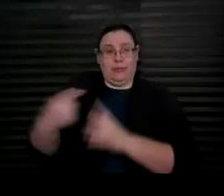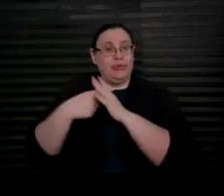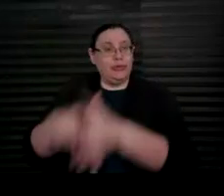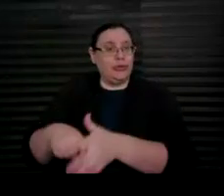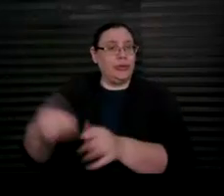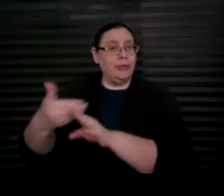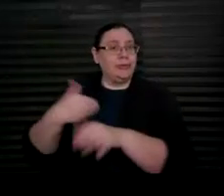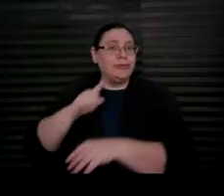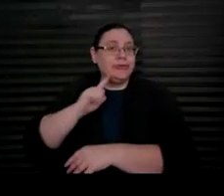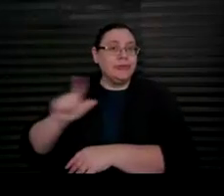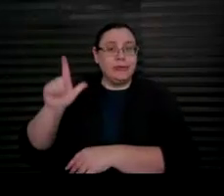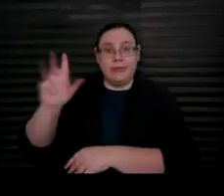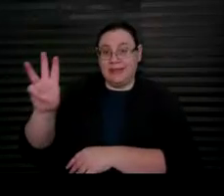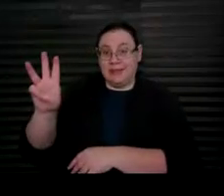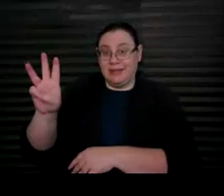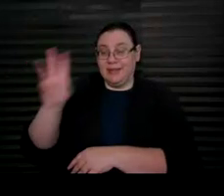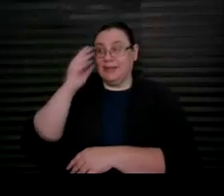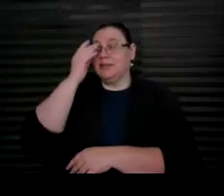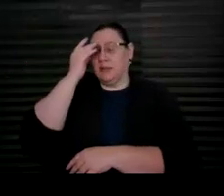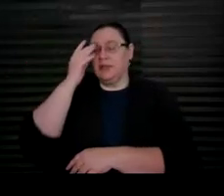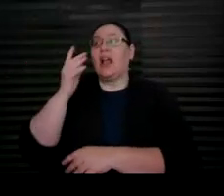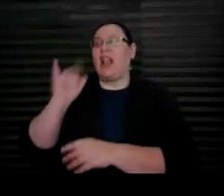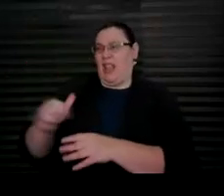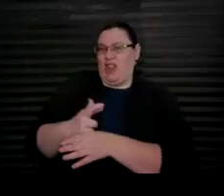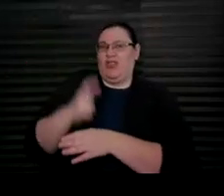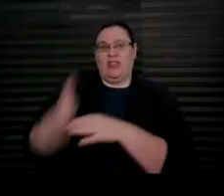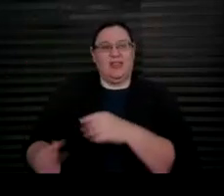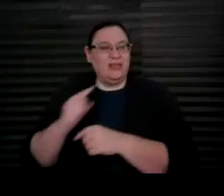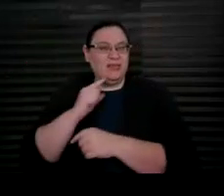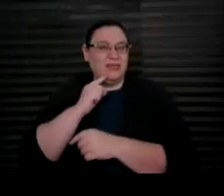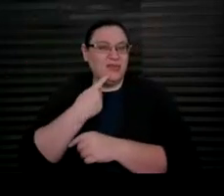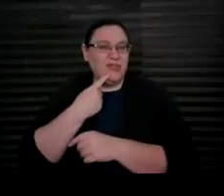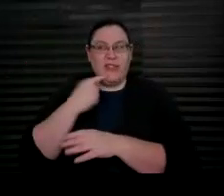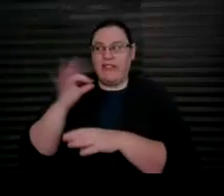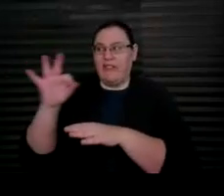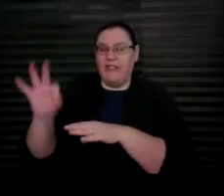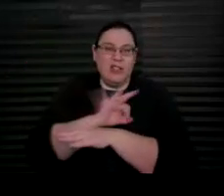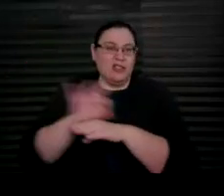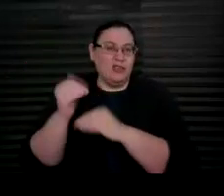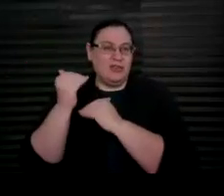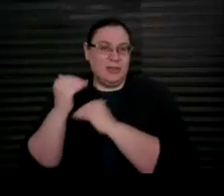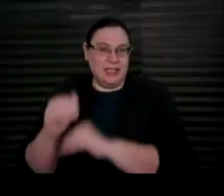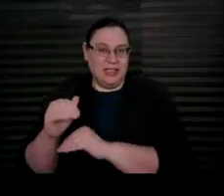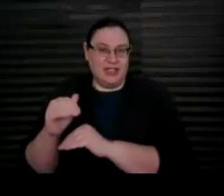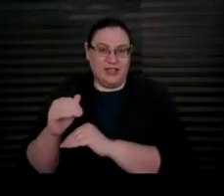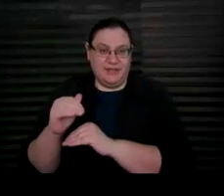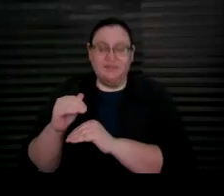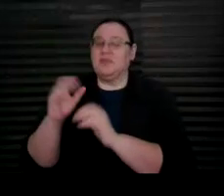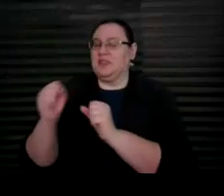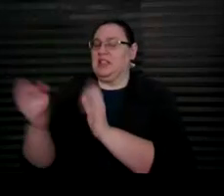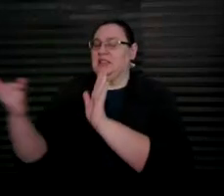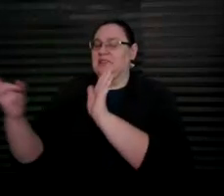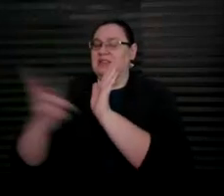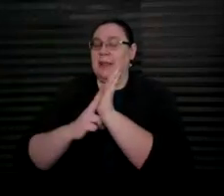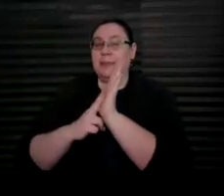age 26 and results in severe functional limitations. • A person